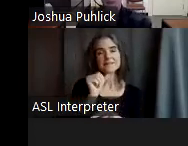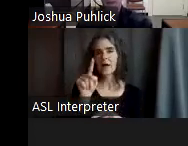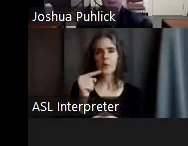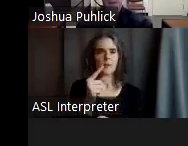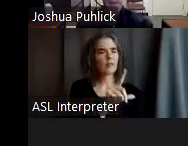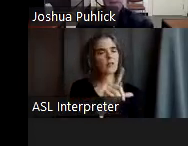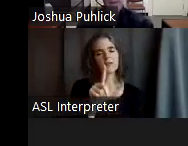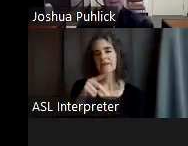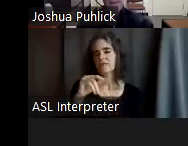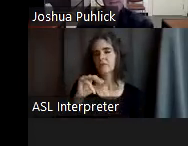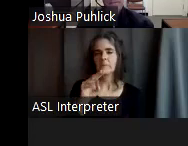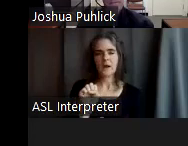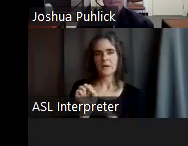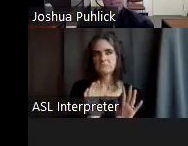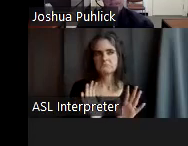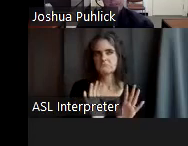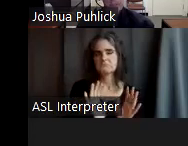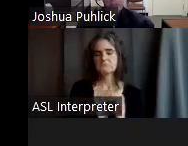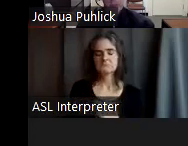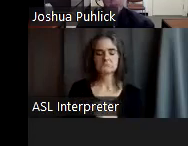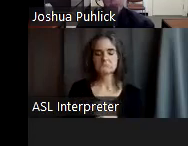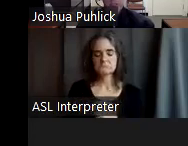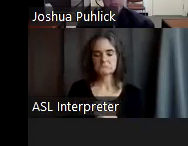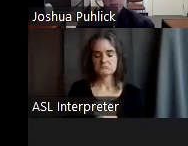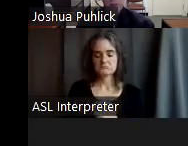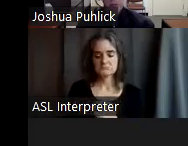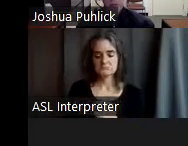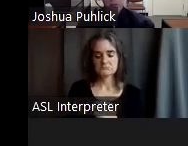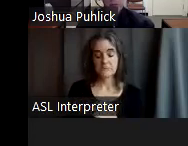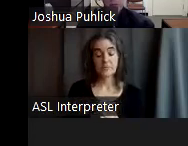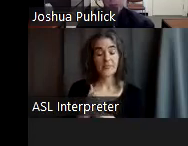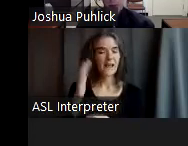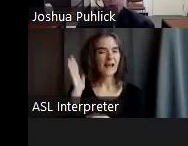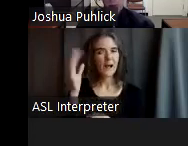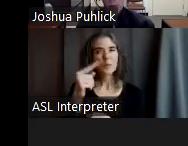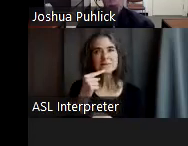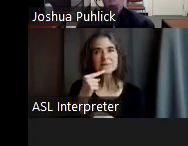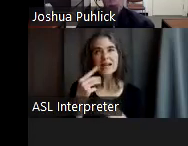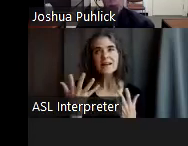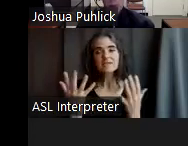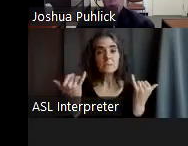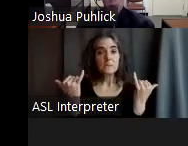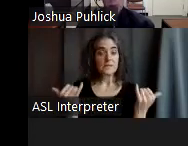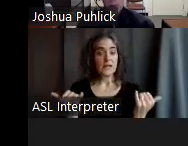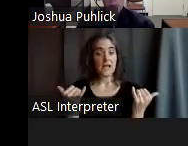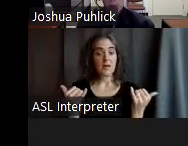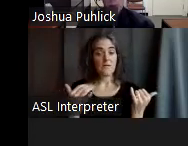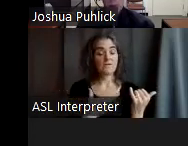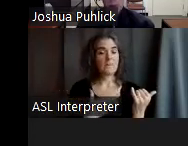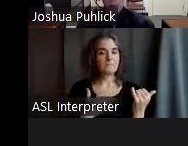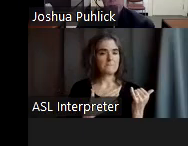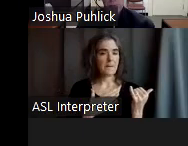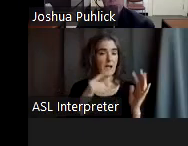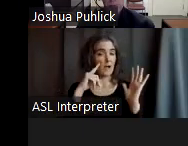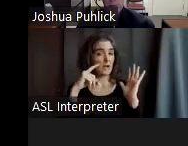pine. I would say, right now, from what I've noticed,